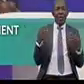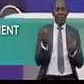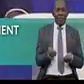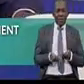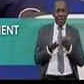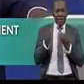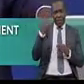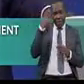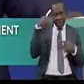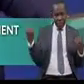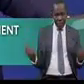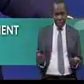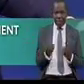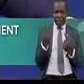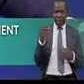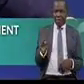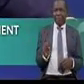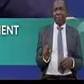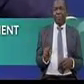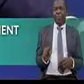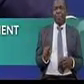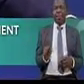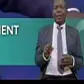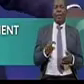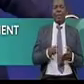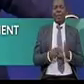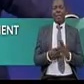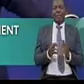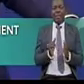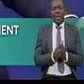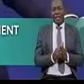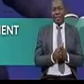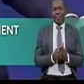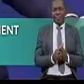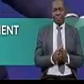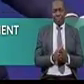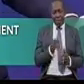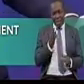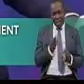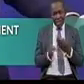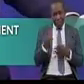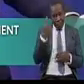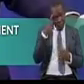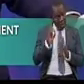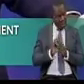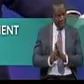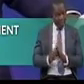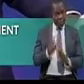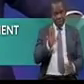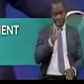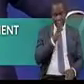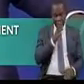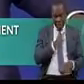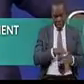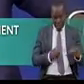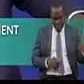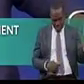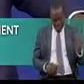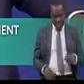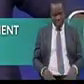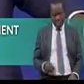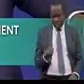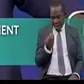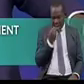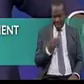and then mommy says, come and eat, and for whatever reason may be, you are angry at her, and